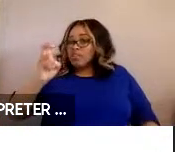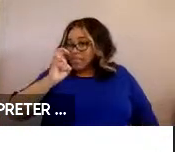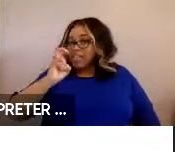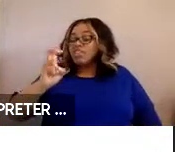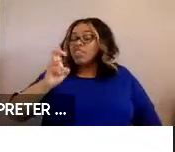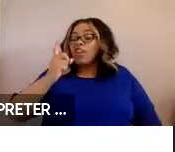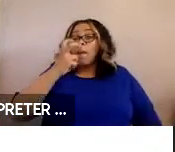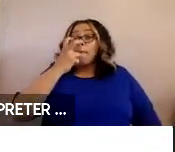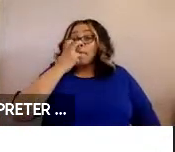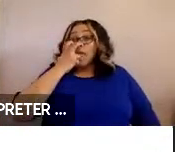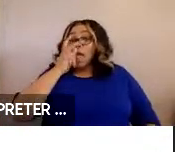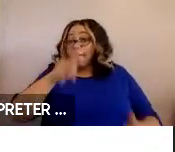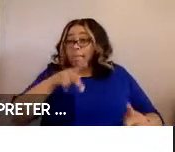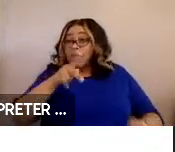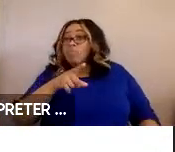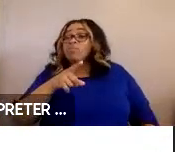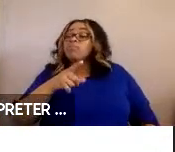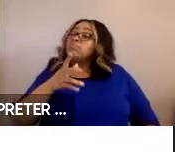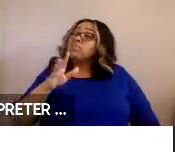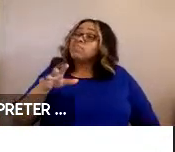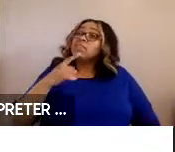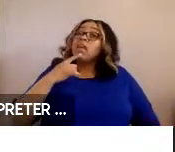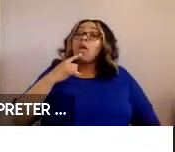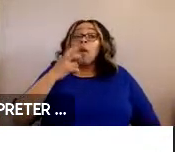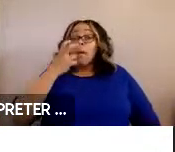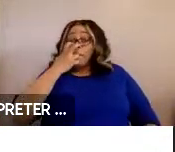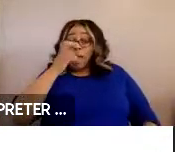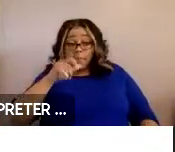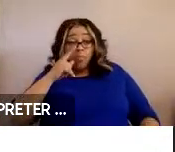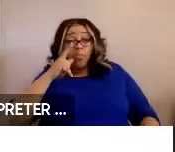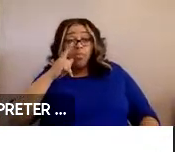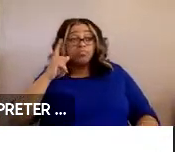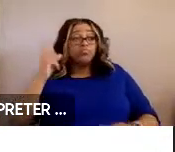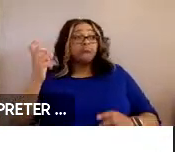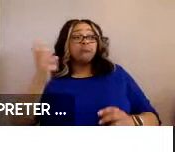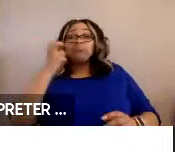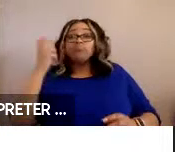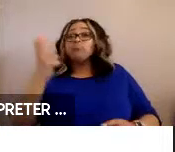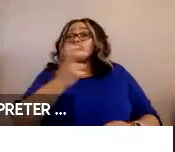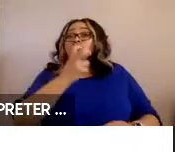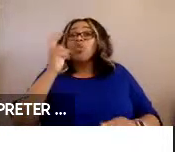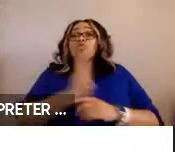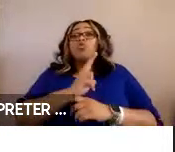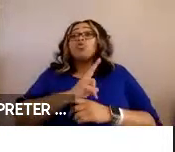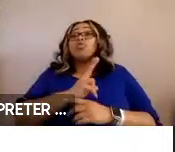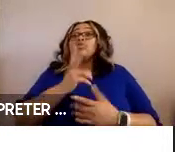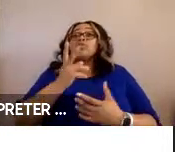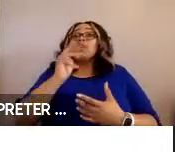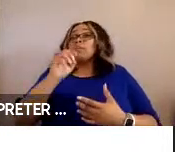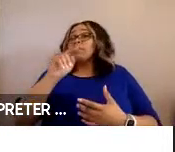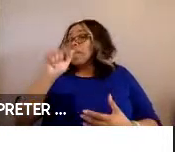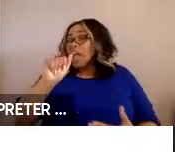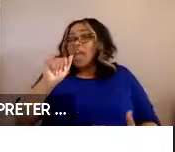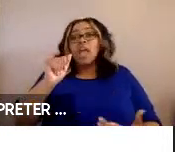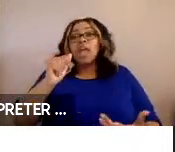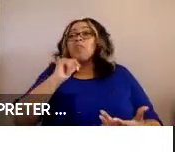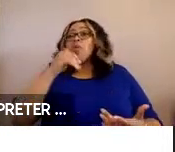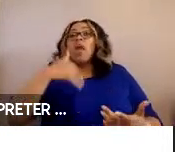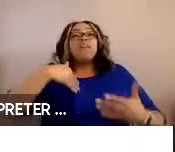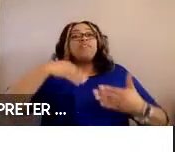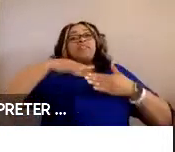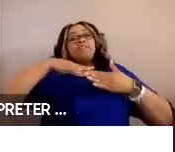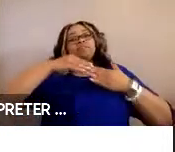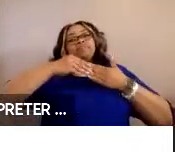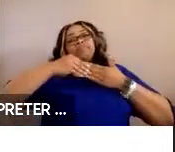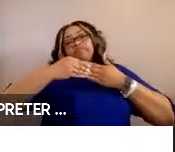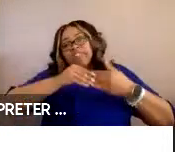for blind people, saying, while blind people get around by using mass transit and other things, we don't have the